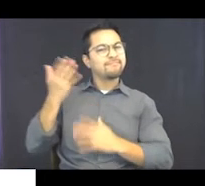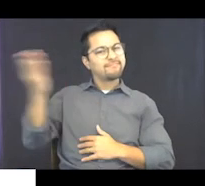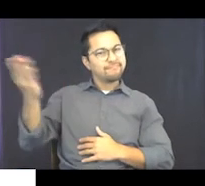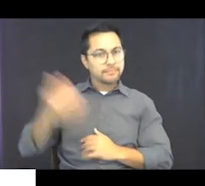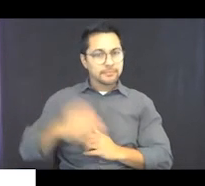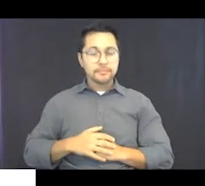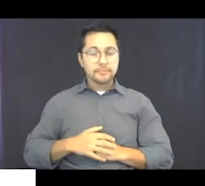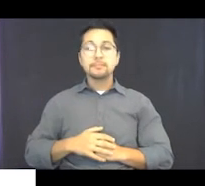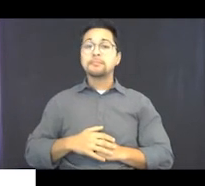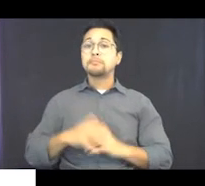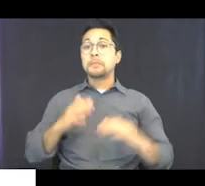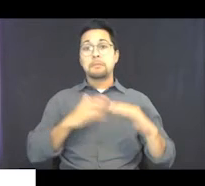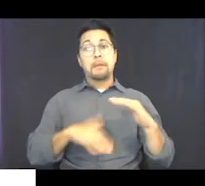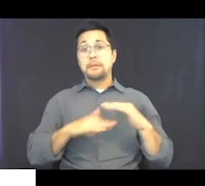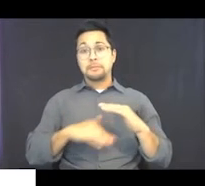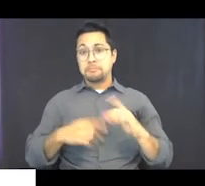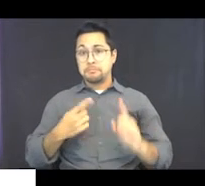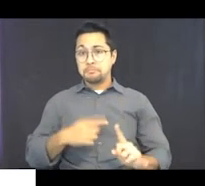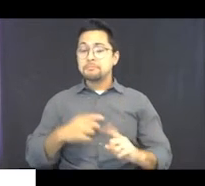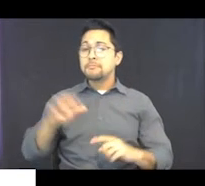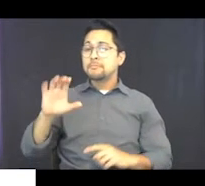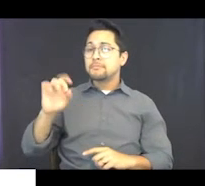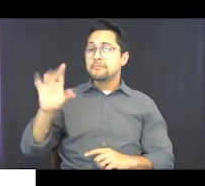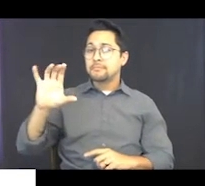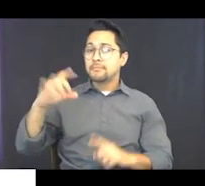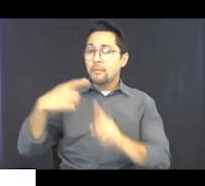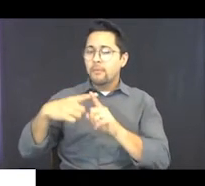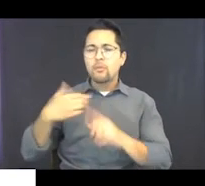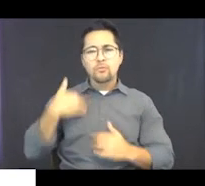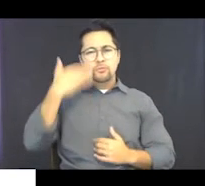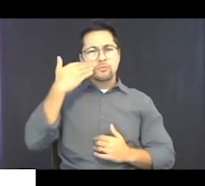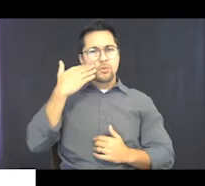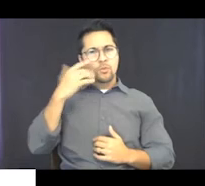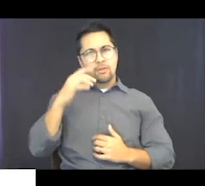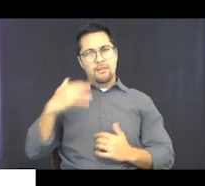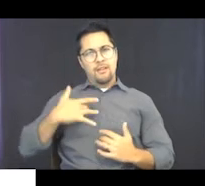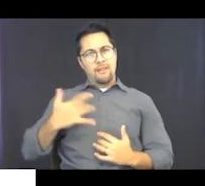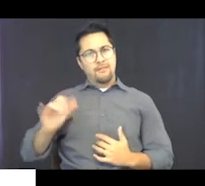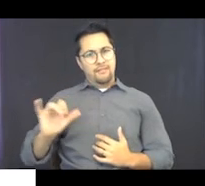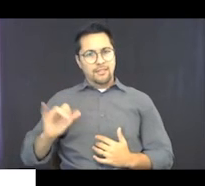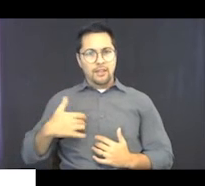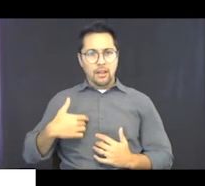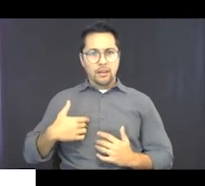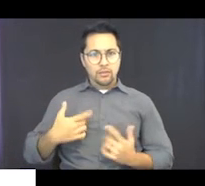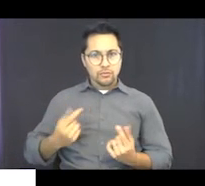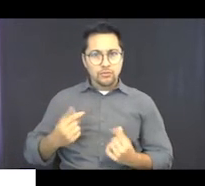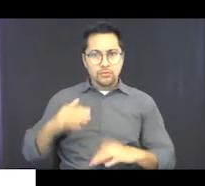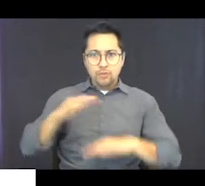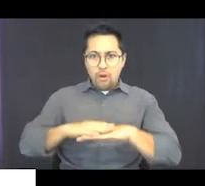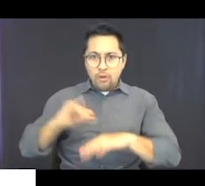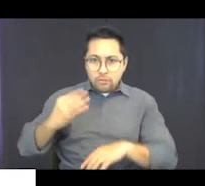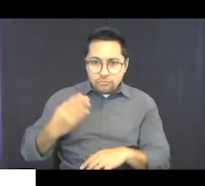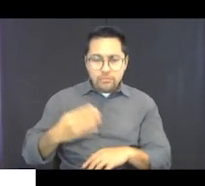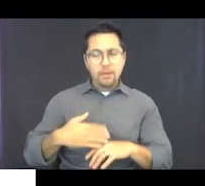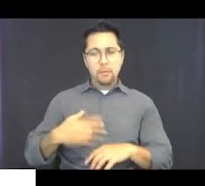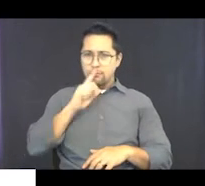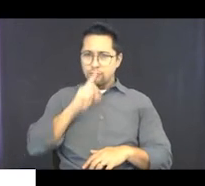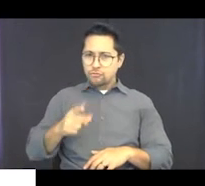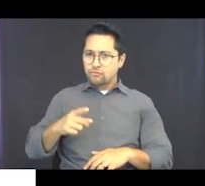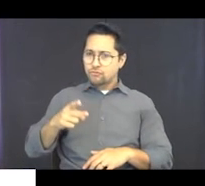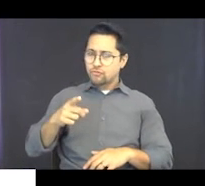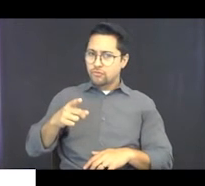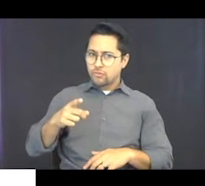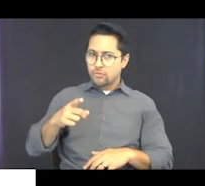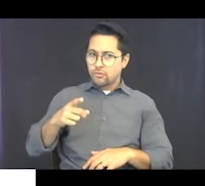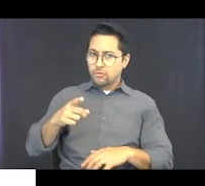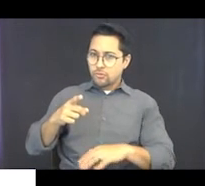The basics. CDC Plus understands what it's like to be new on the job and wants to make sure new consumers are set